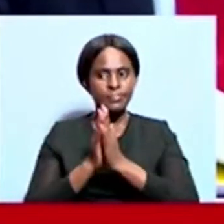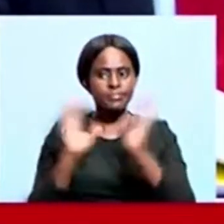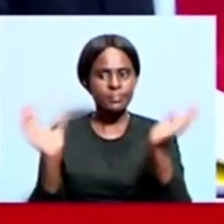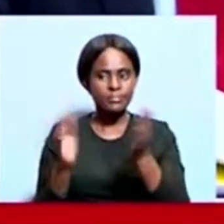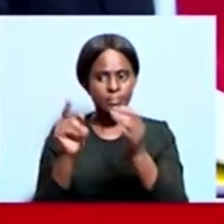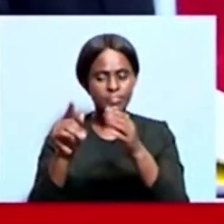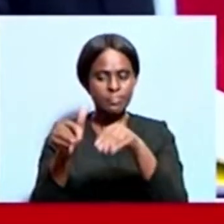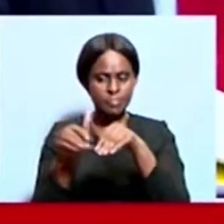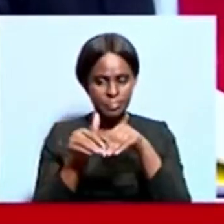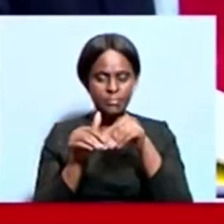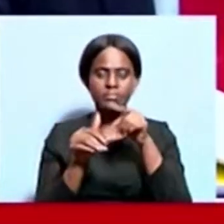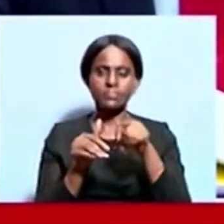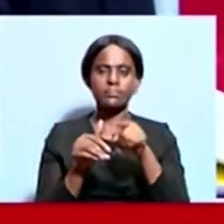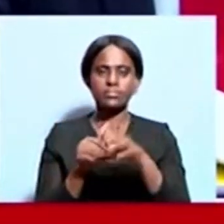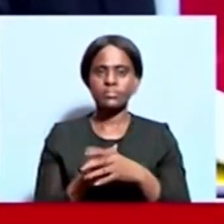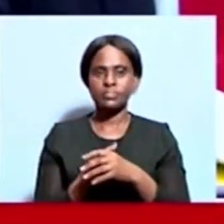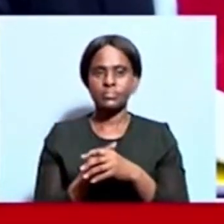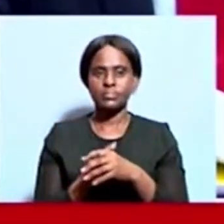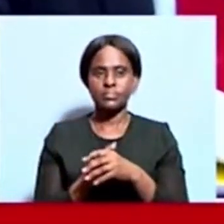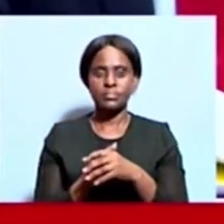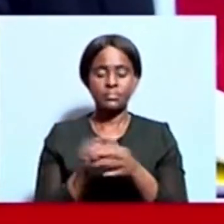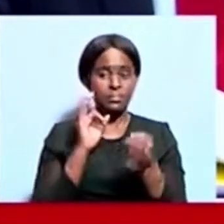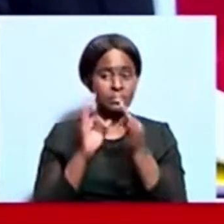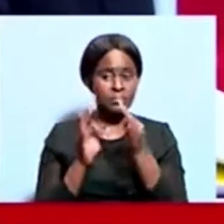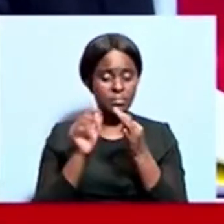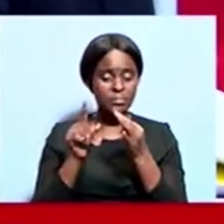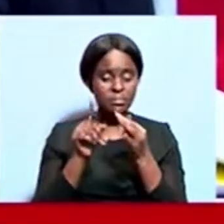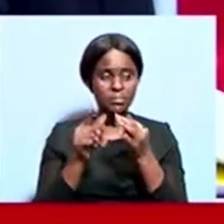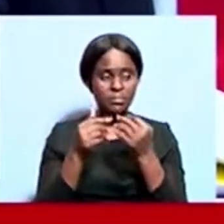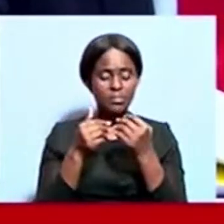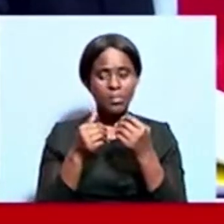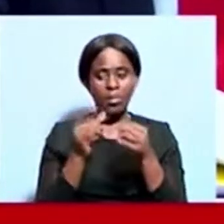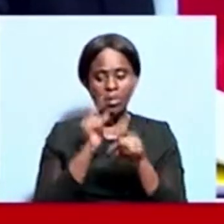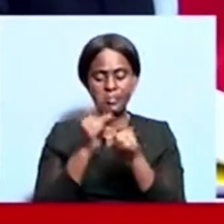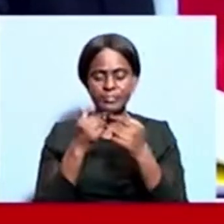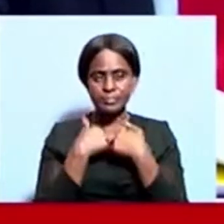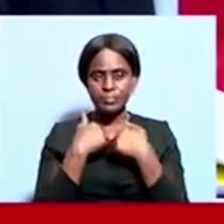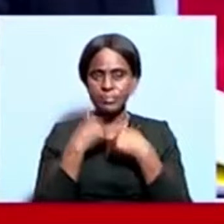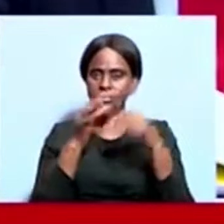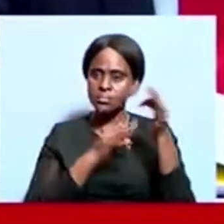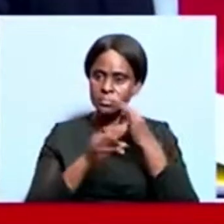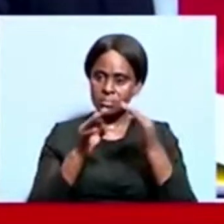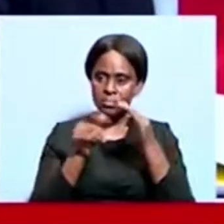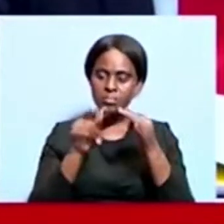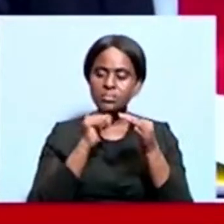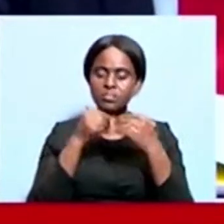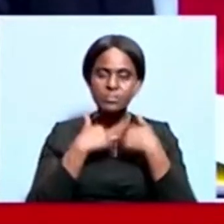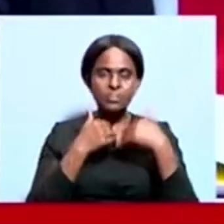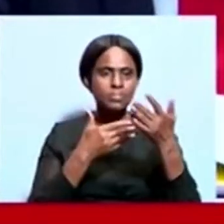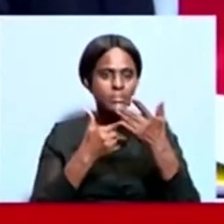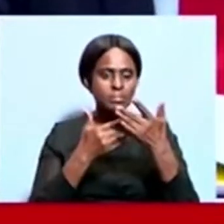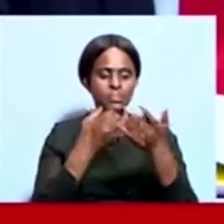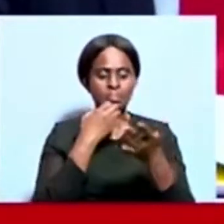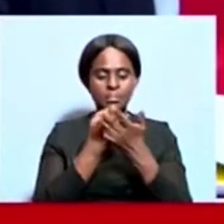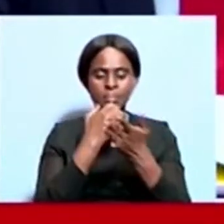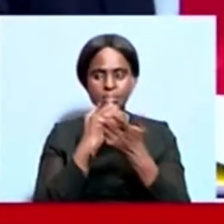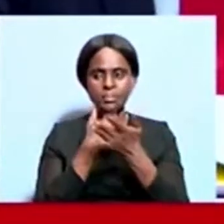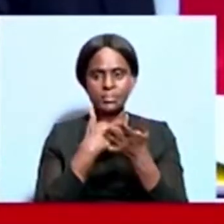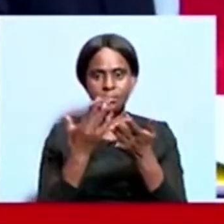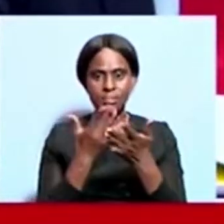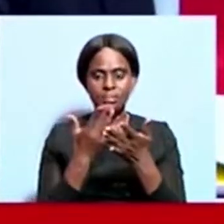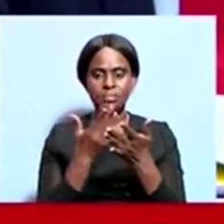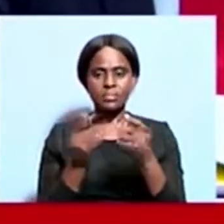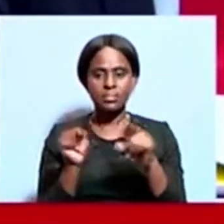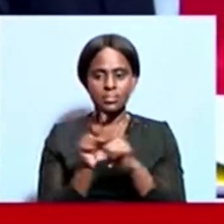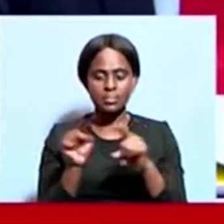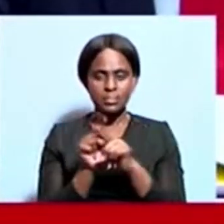to withdraw that. If you just have an explanation, you do not have the document like